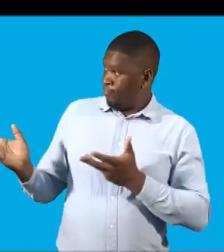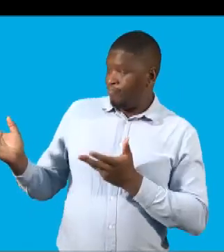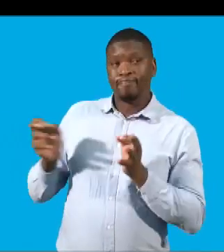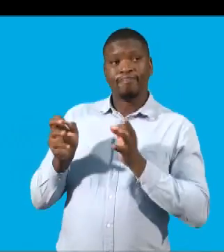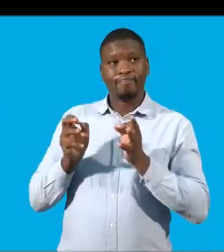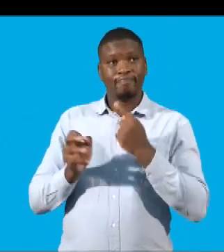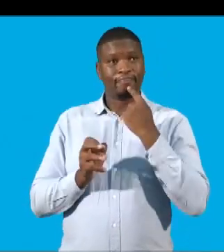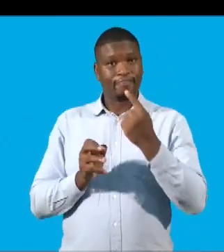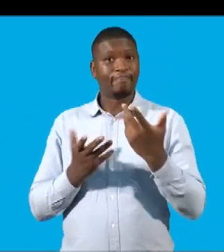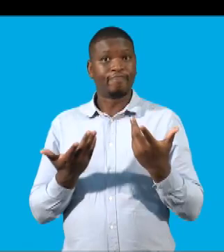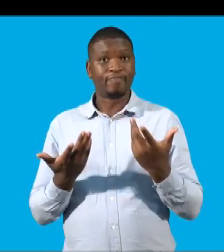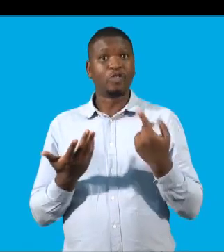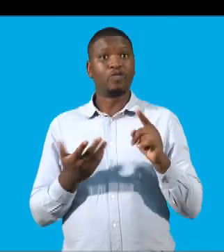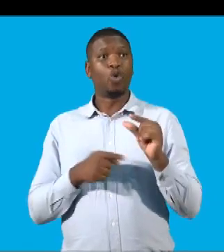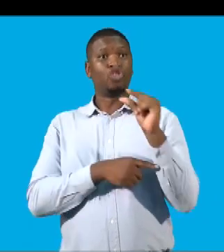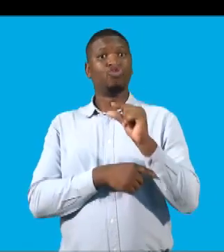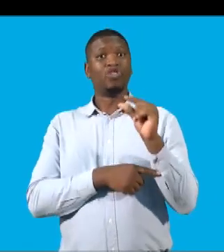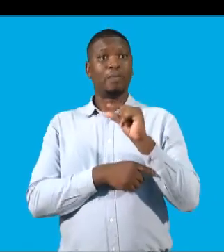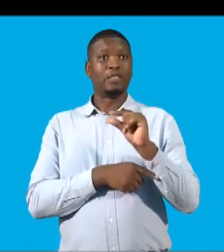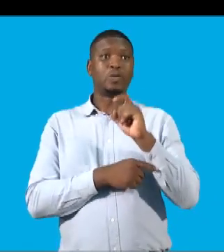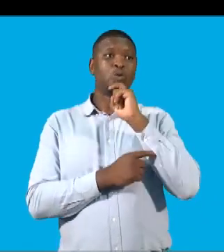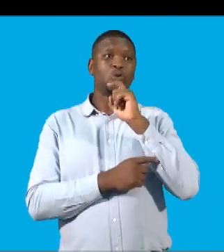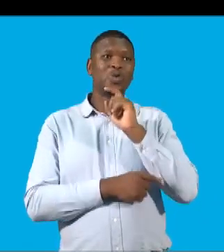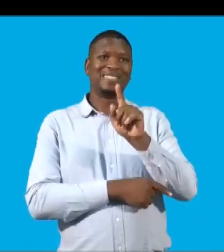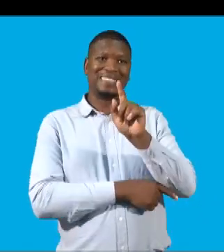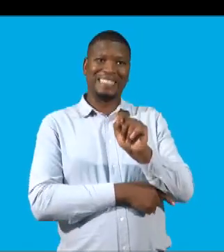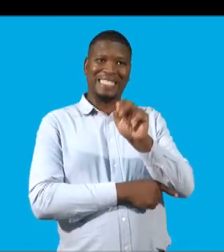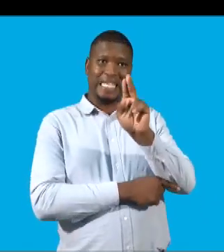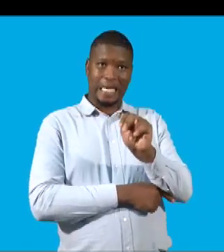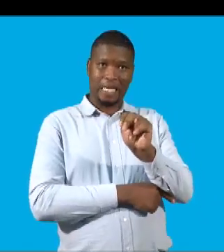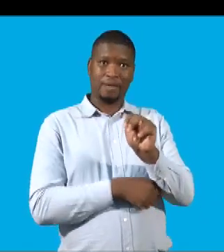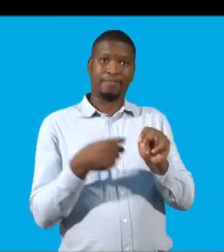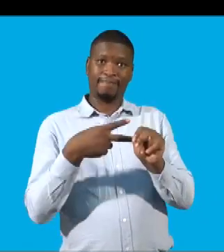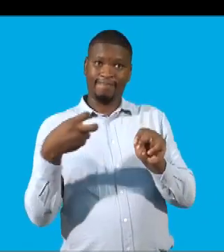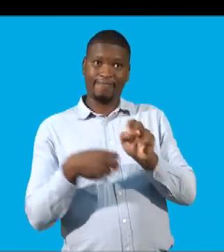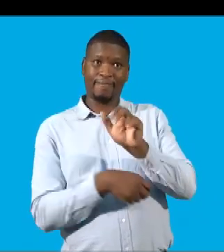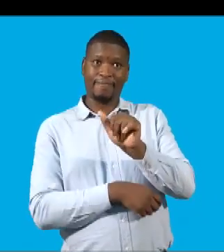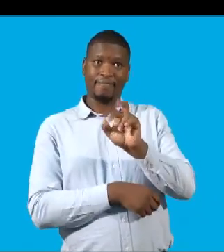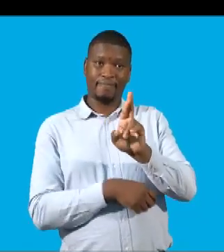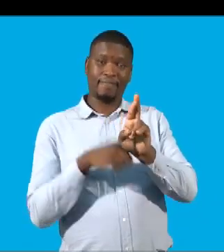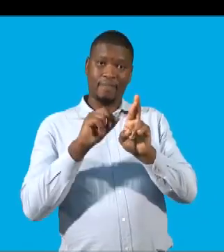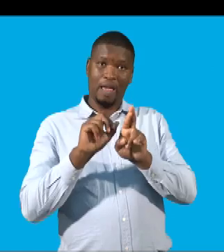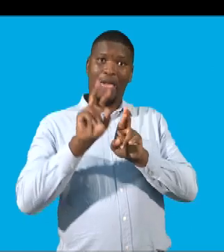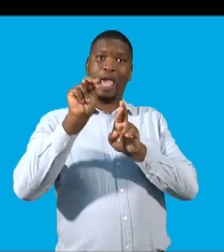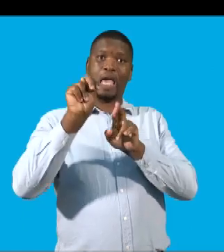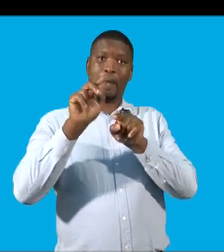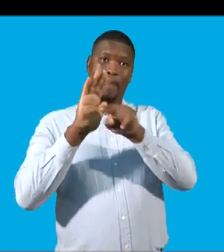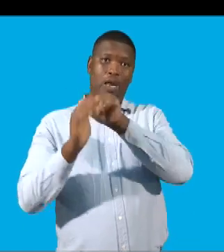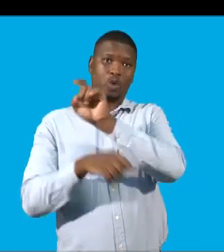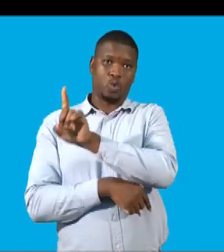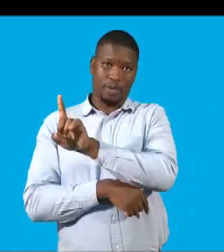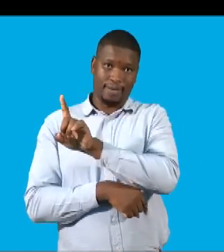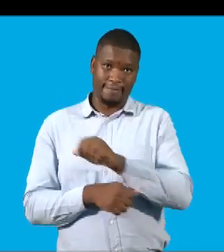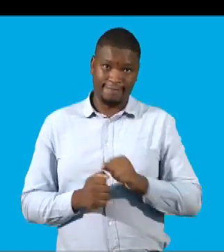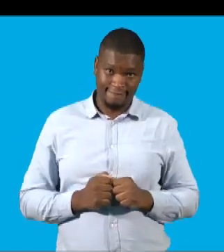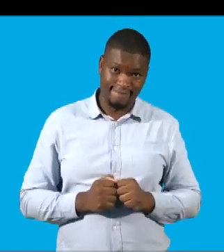here is that the general term of a geometric sequence is Tn is equals to a multiplied by r exponent n minus